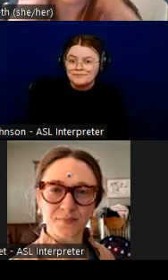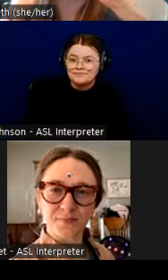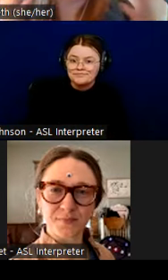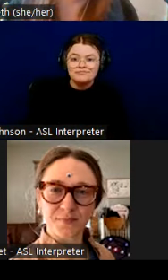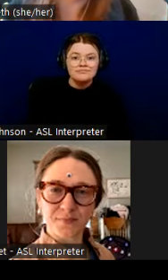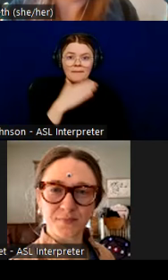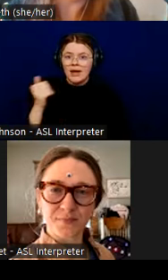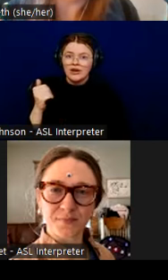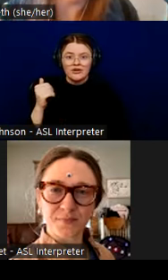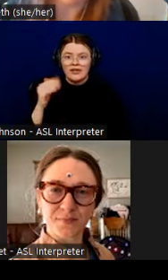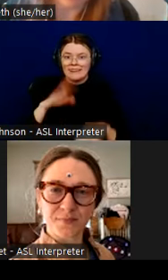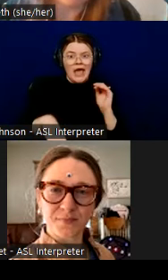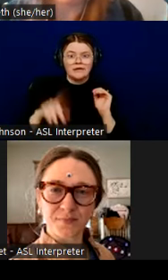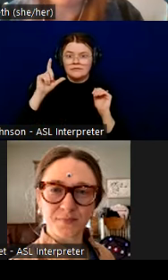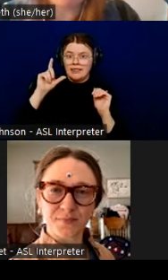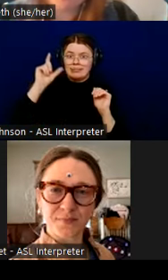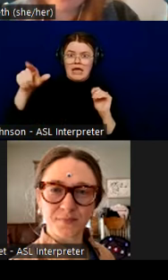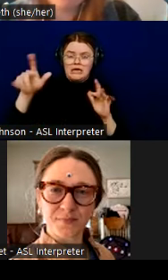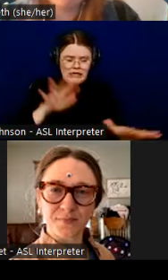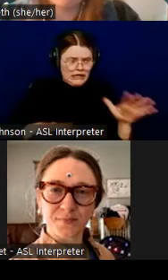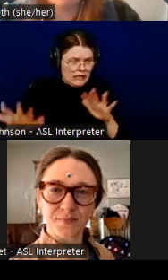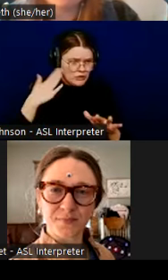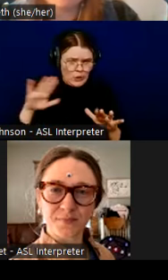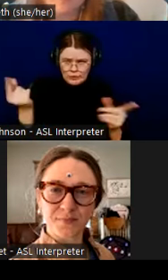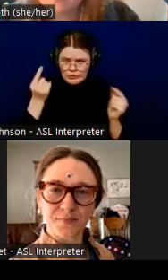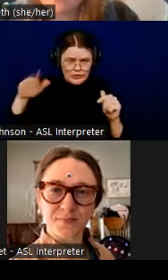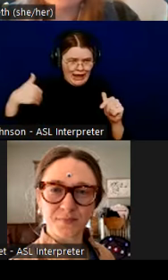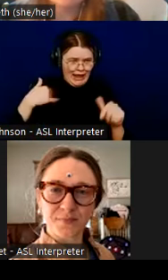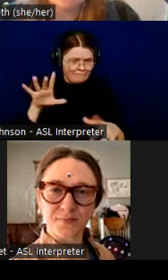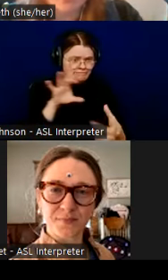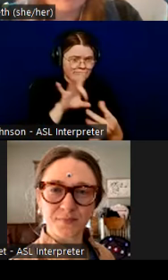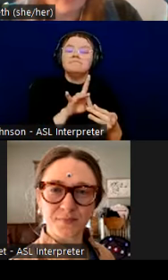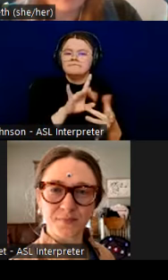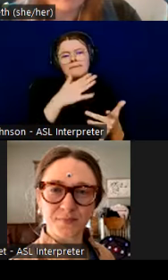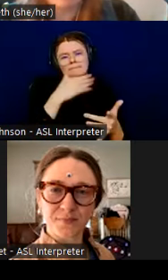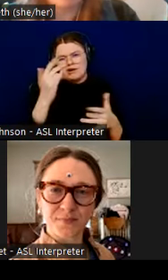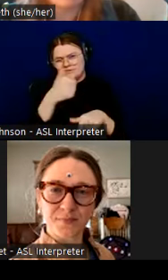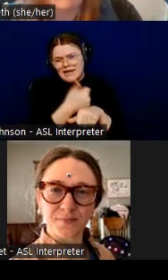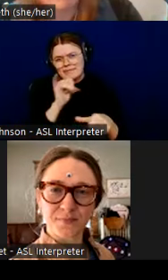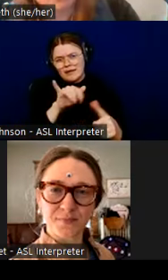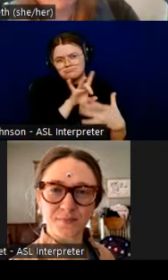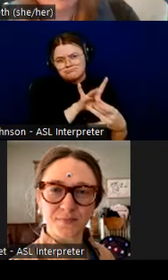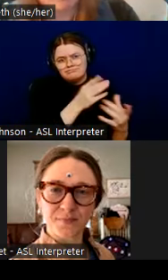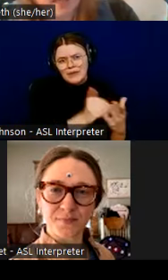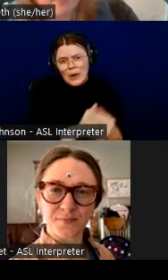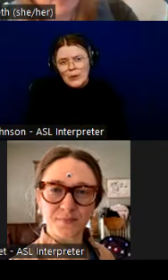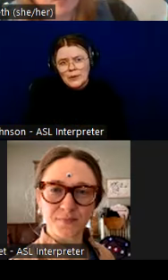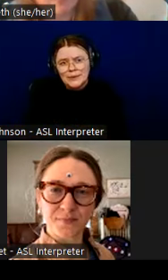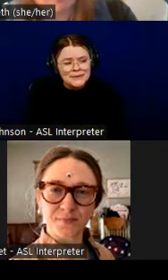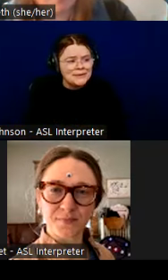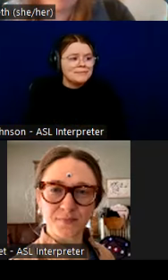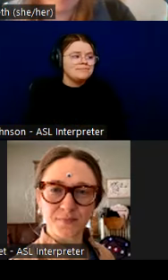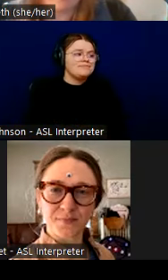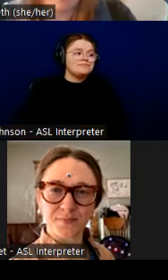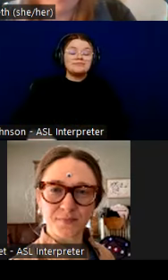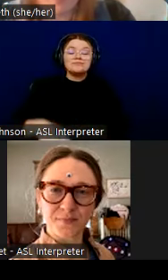it and realize you don't know where to start. And then finally, share resources and information with your clients